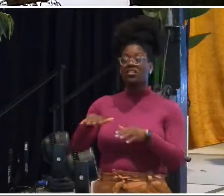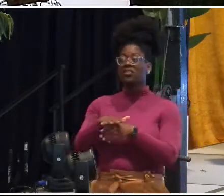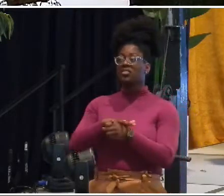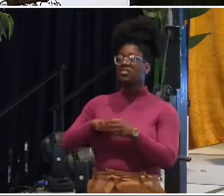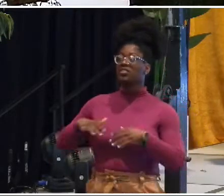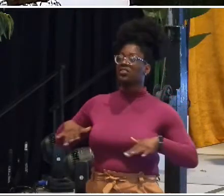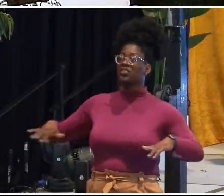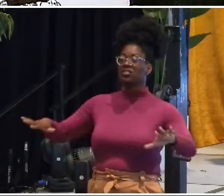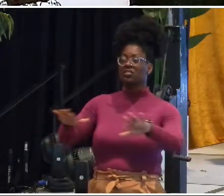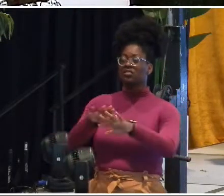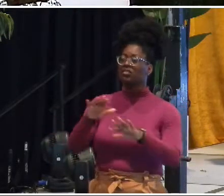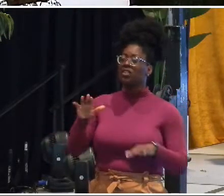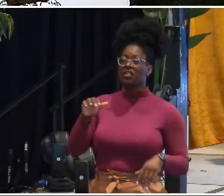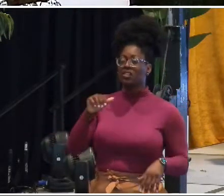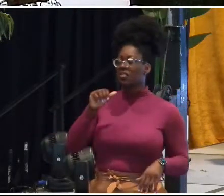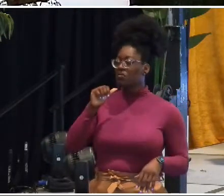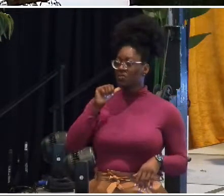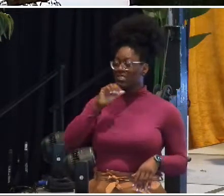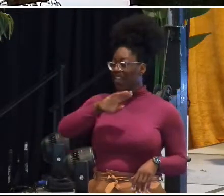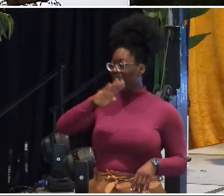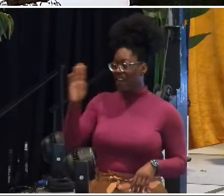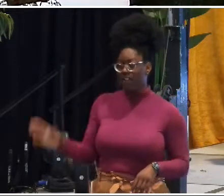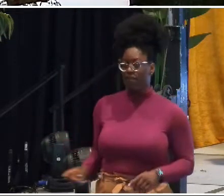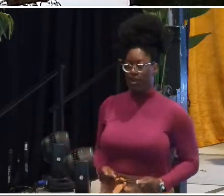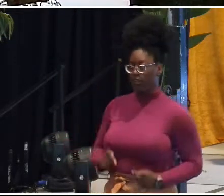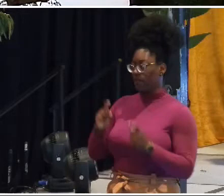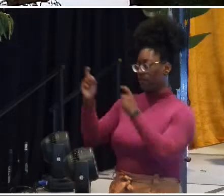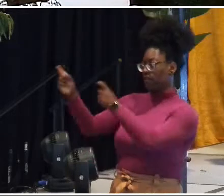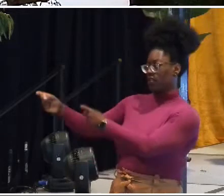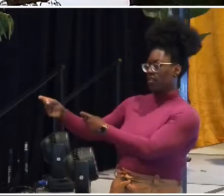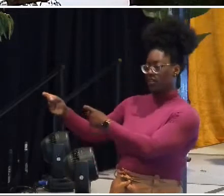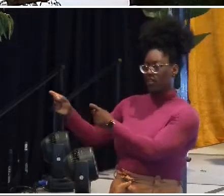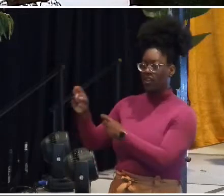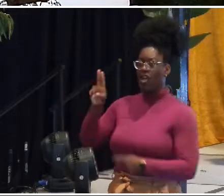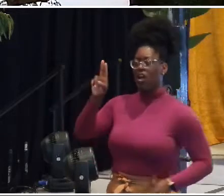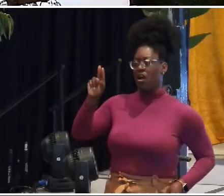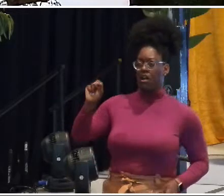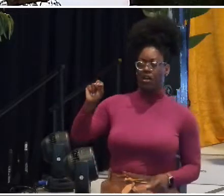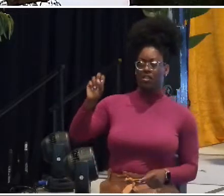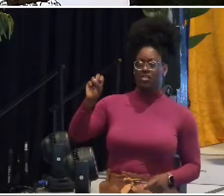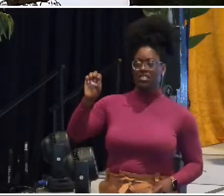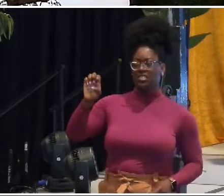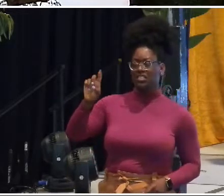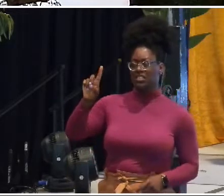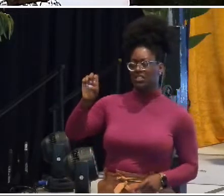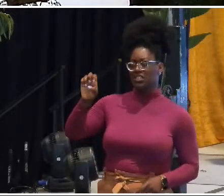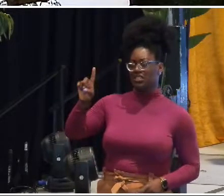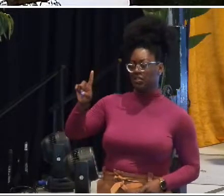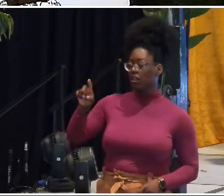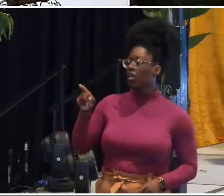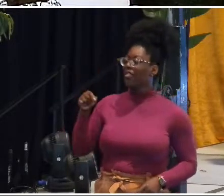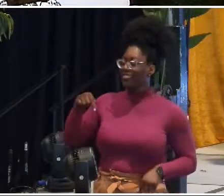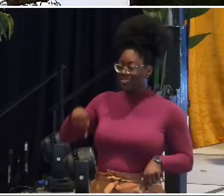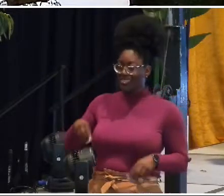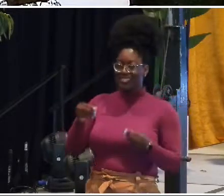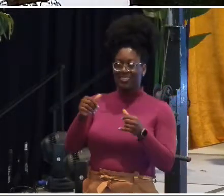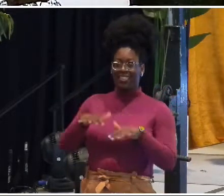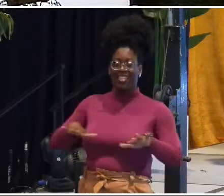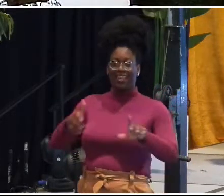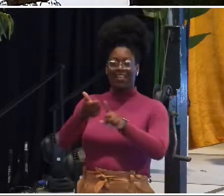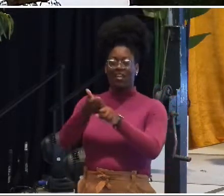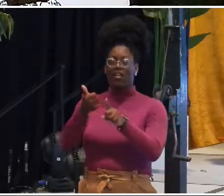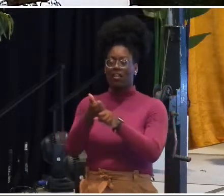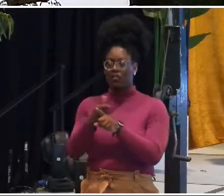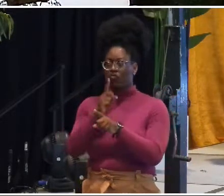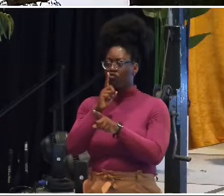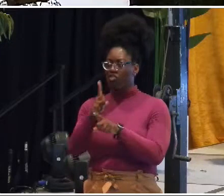handed over and should be understood as occupied land and territory. This statement intends to